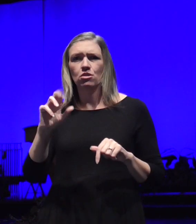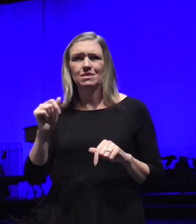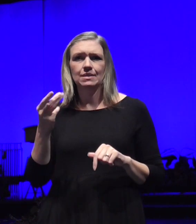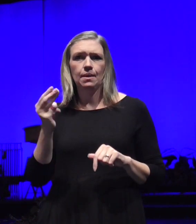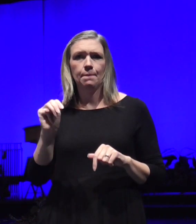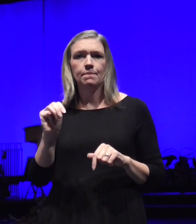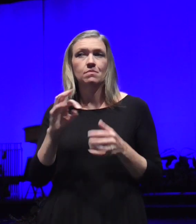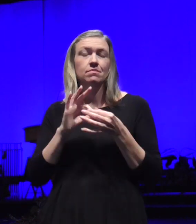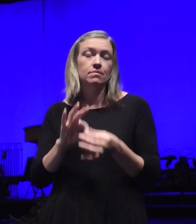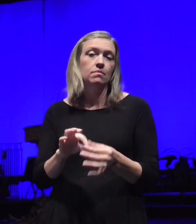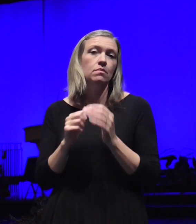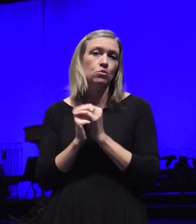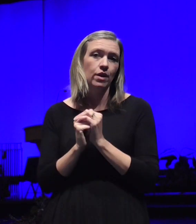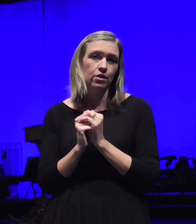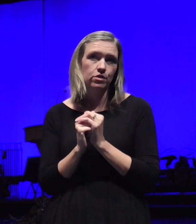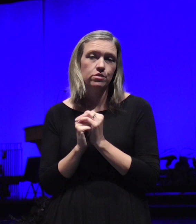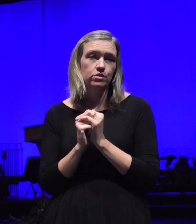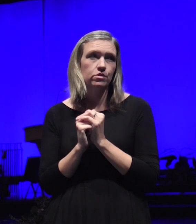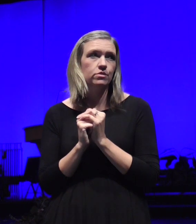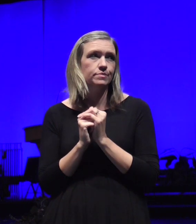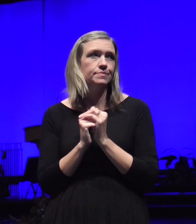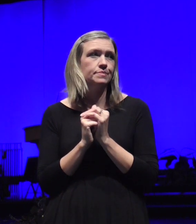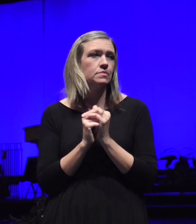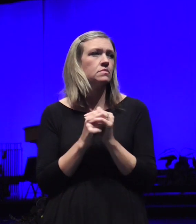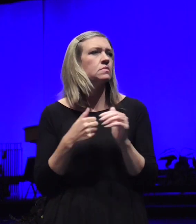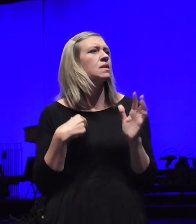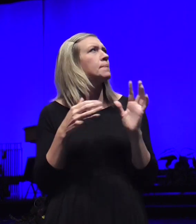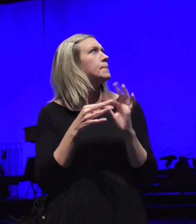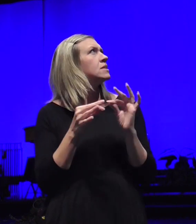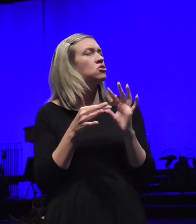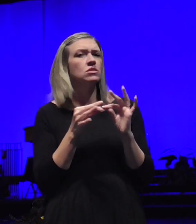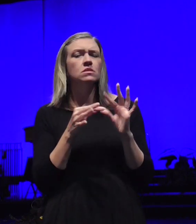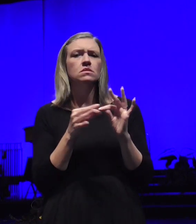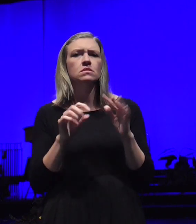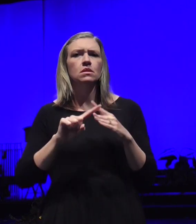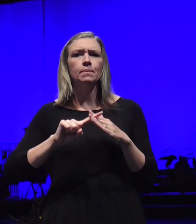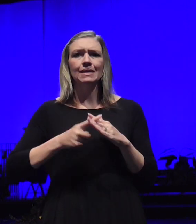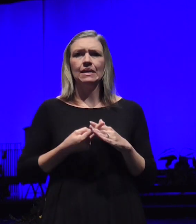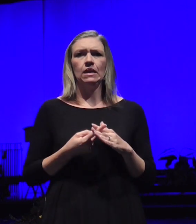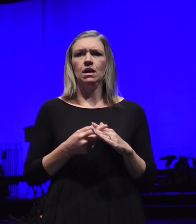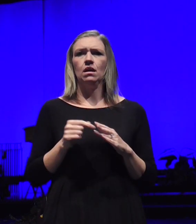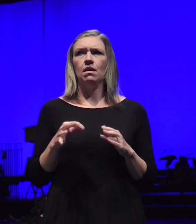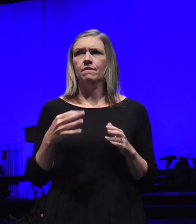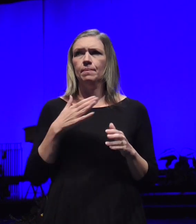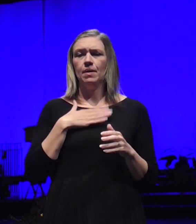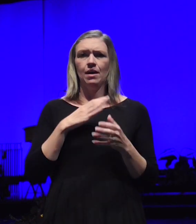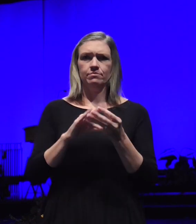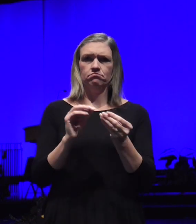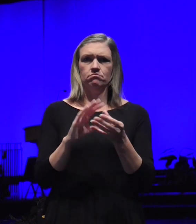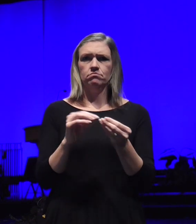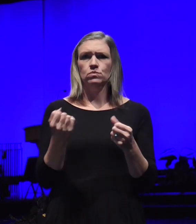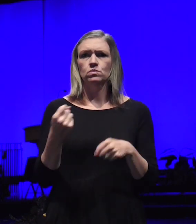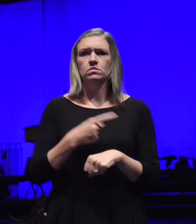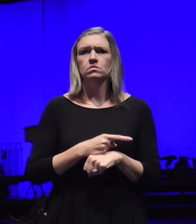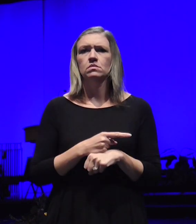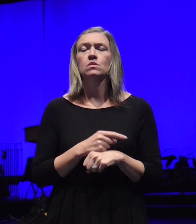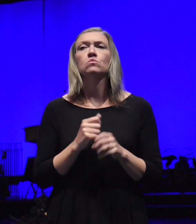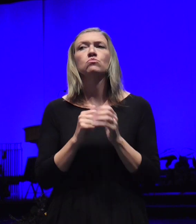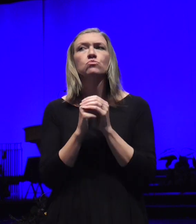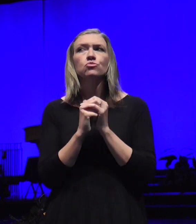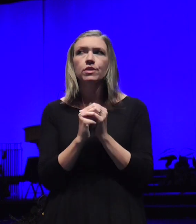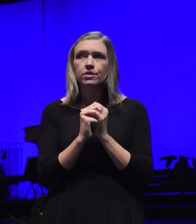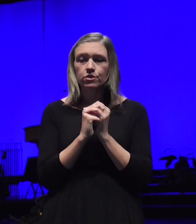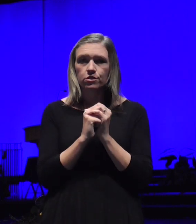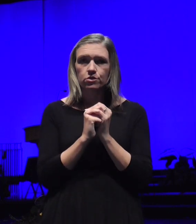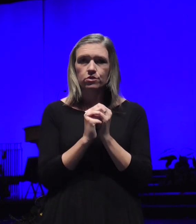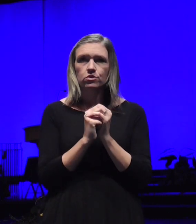paradigm of prayer. And I mentioned in the beginning of what I'm sharing with you that